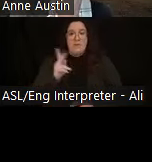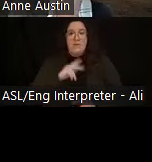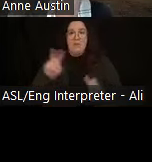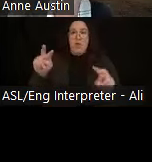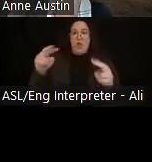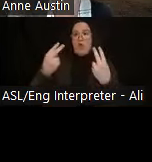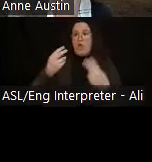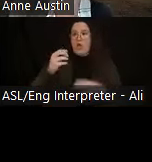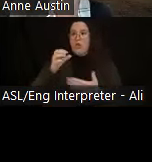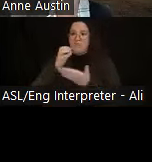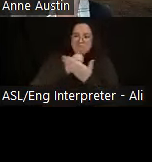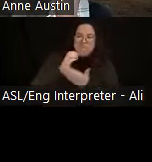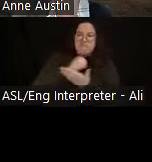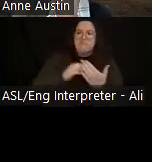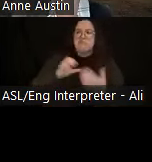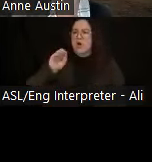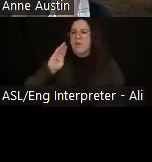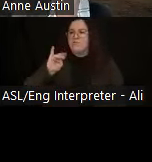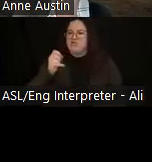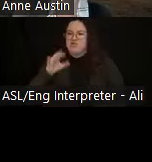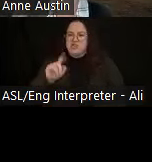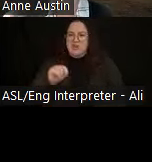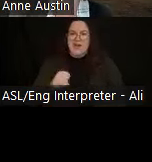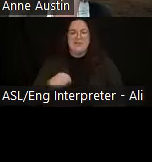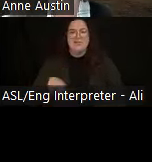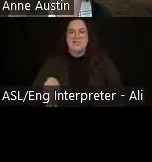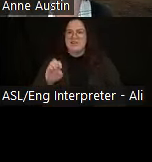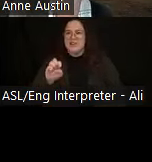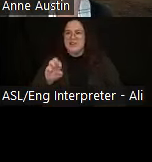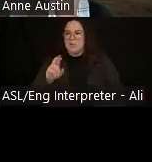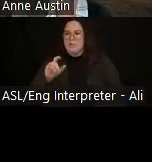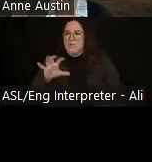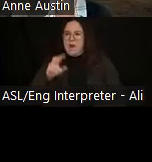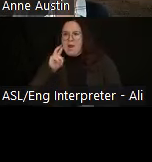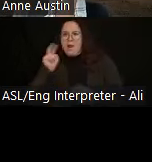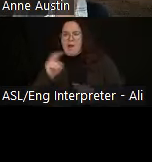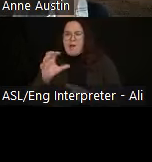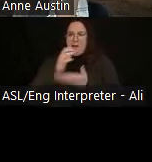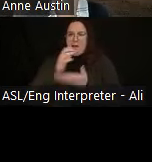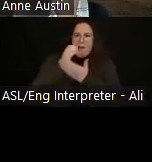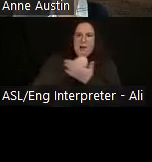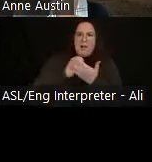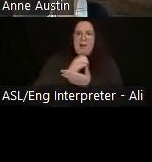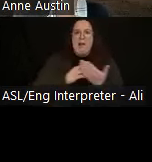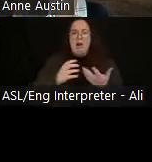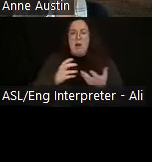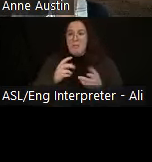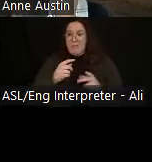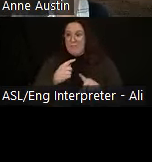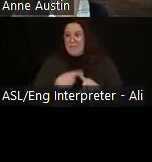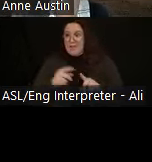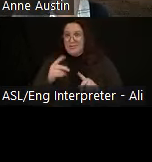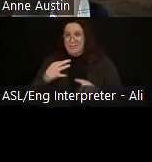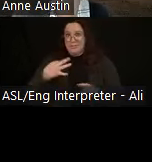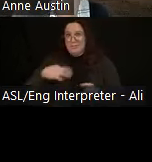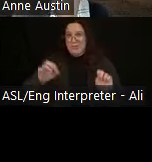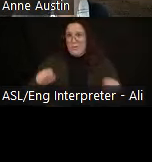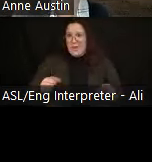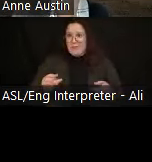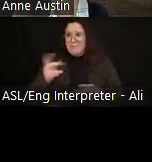of this erotic gaze, but they also turned them into something that could be commodified through these tickets that people would buy and then